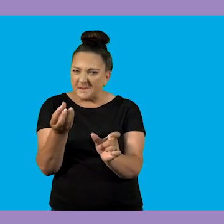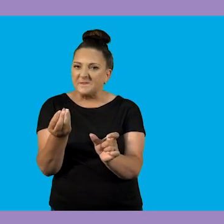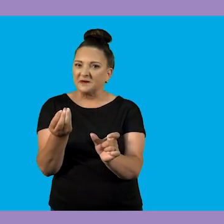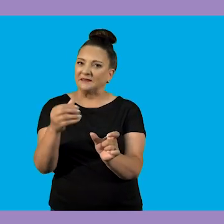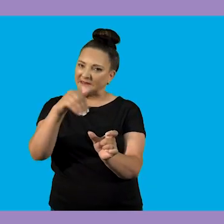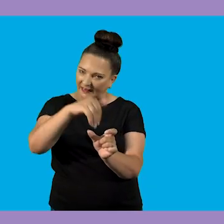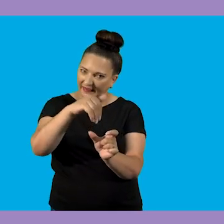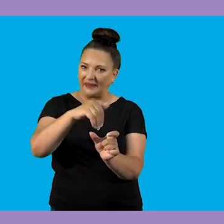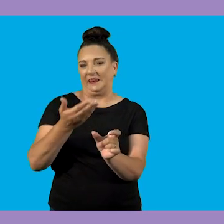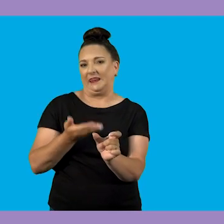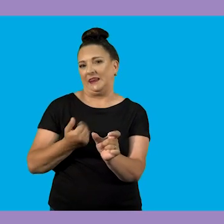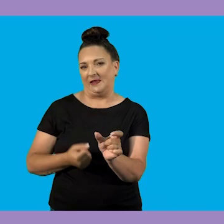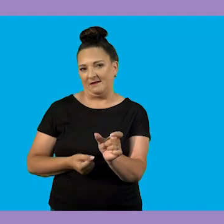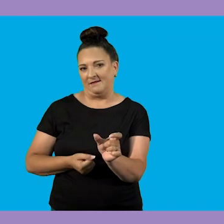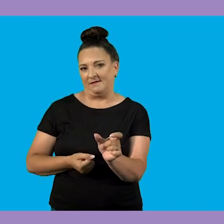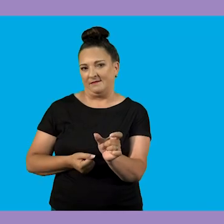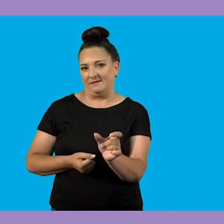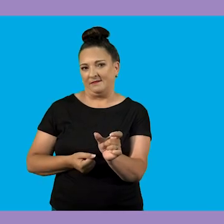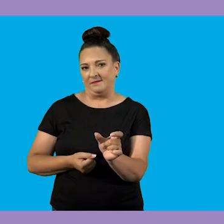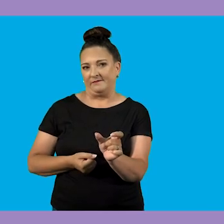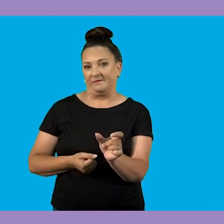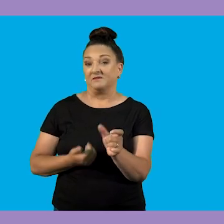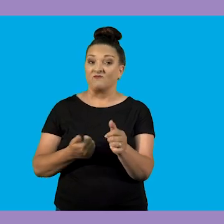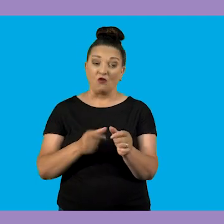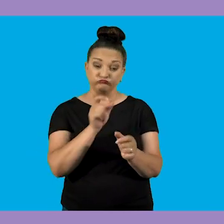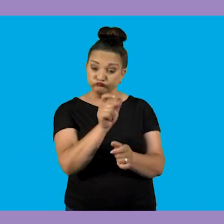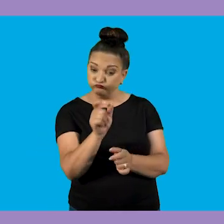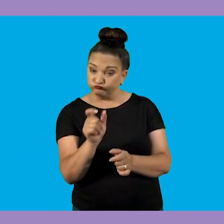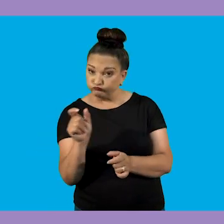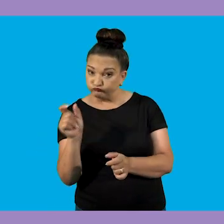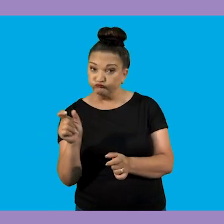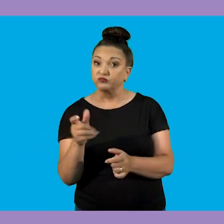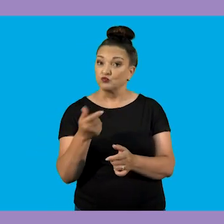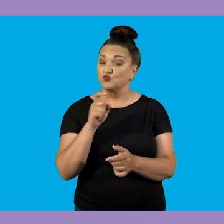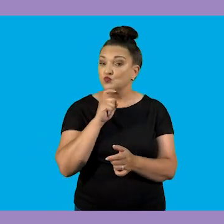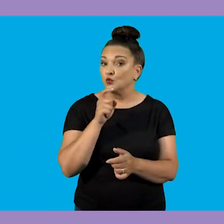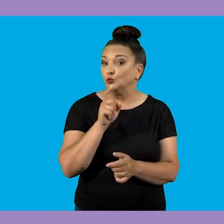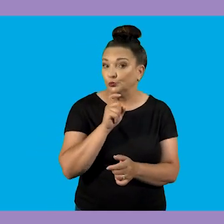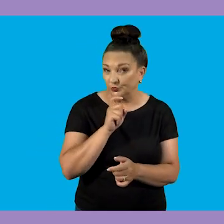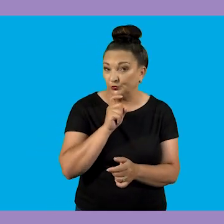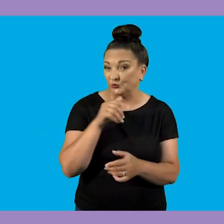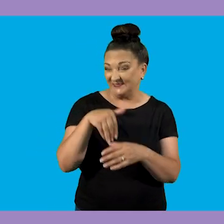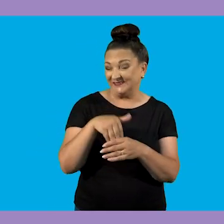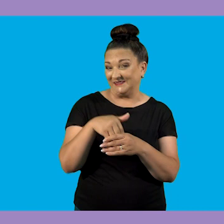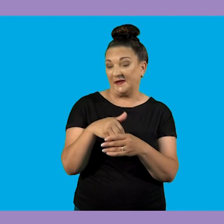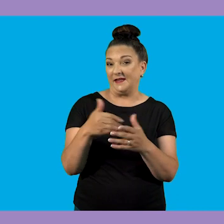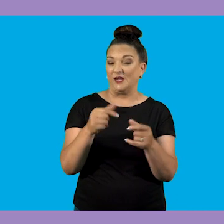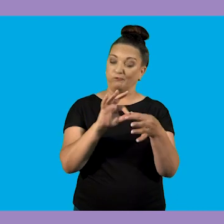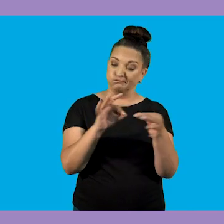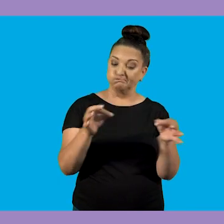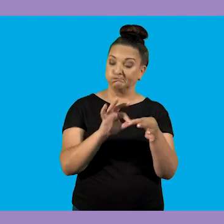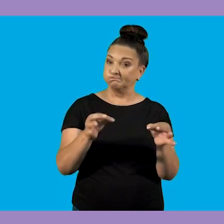numerical term in an expression. So these are the words or terminology that is used when we are working with